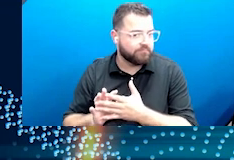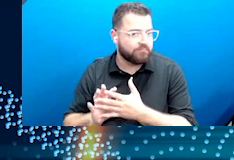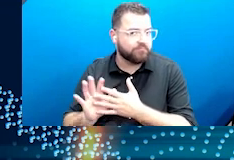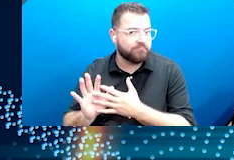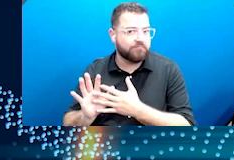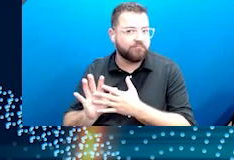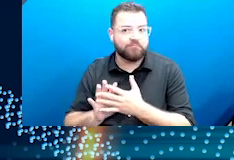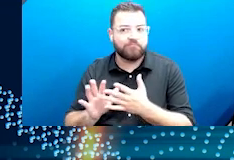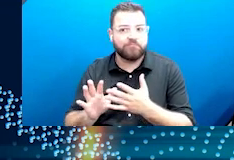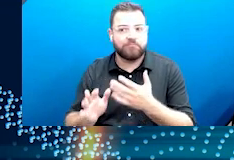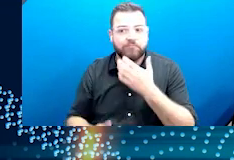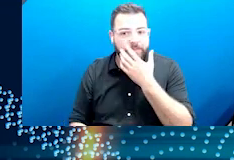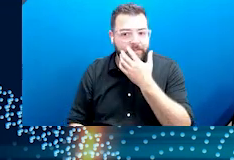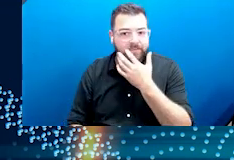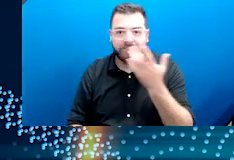something that is.